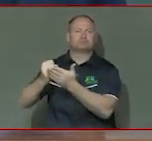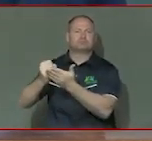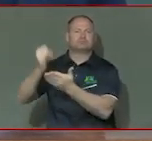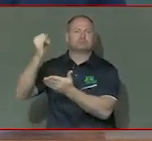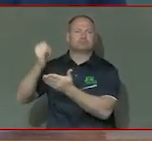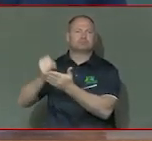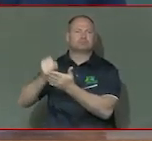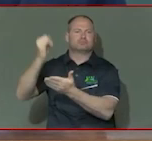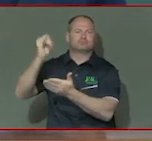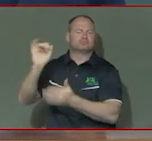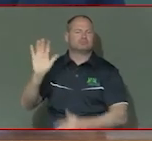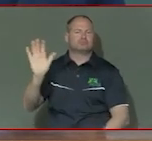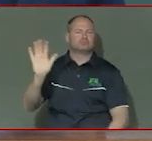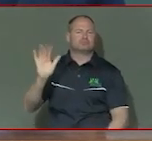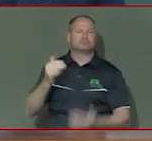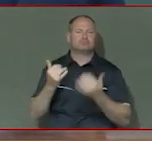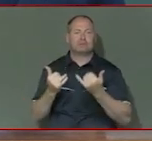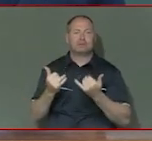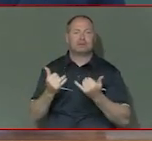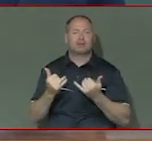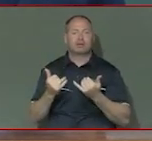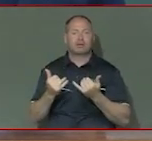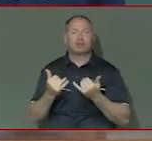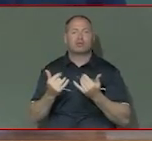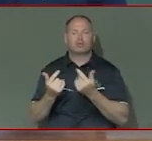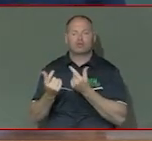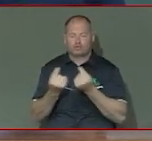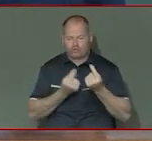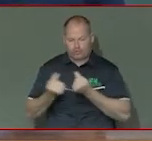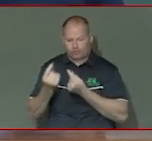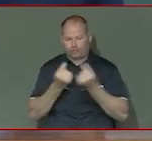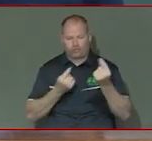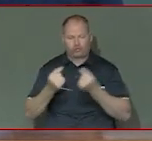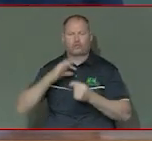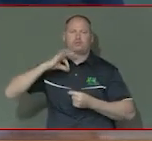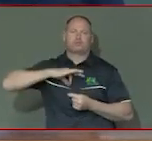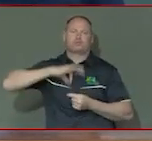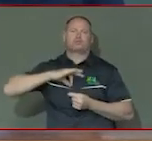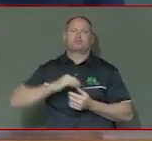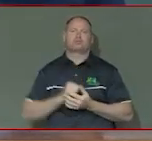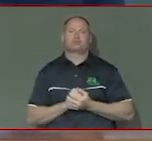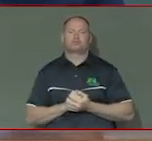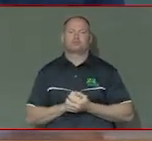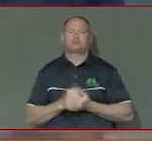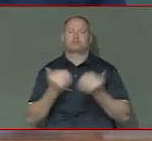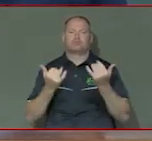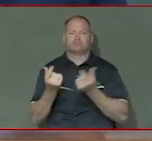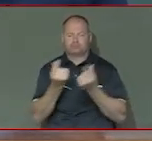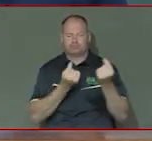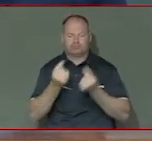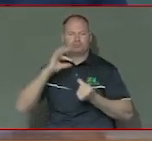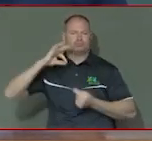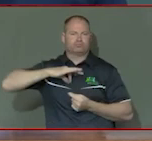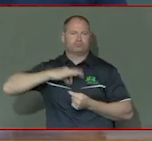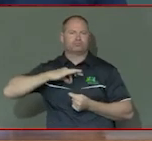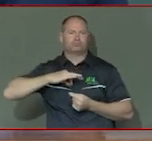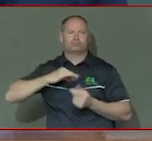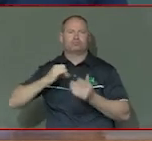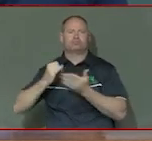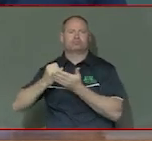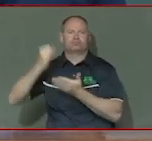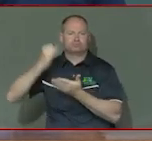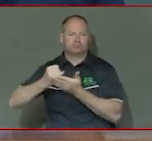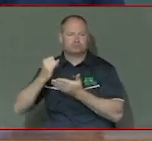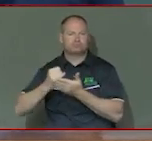That was your operating income. Am I right? That's your operating income, because you have operating income,